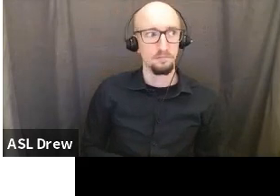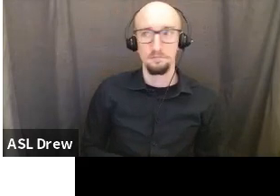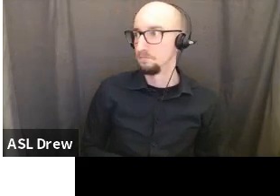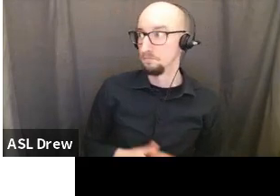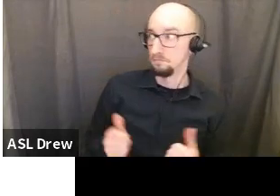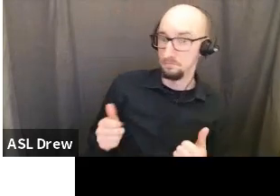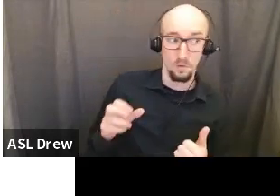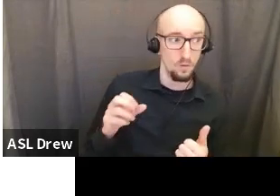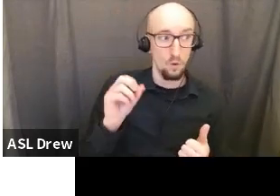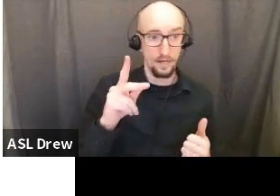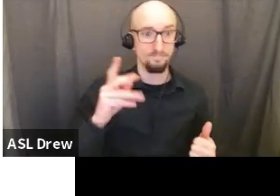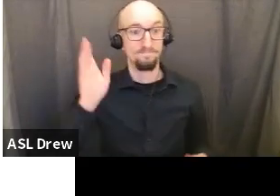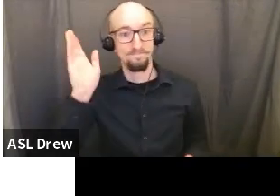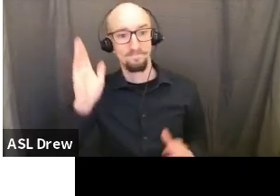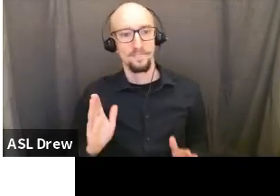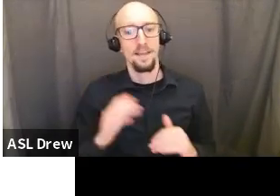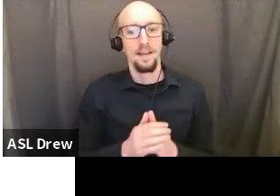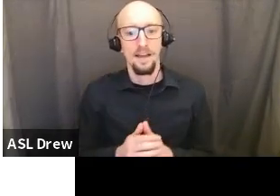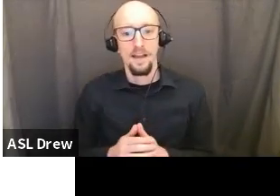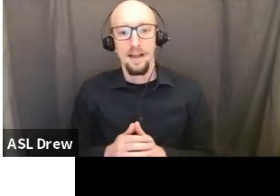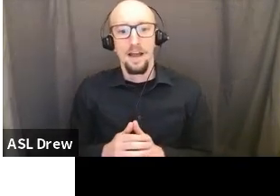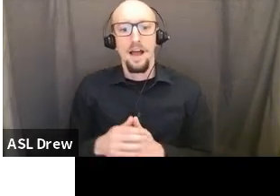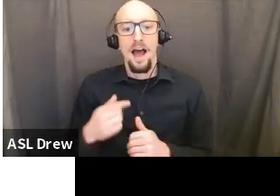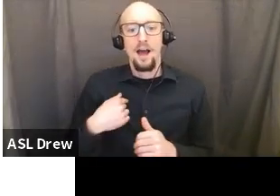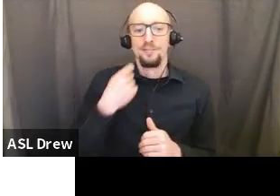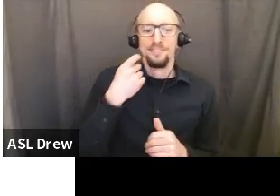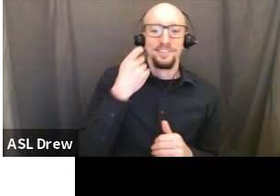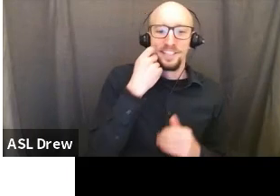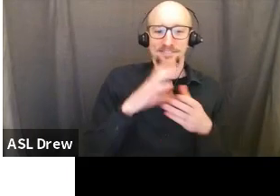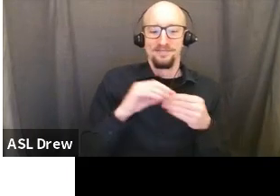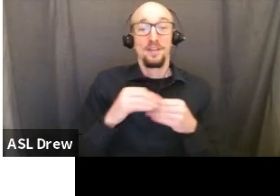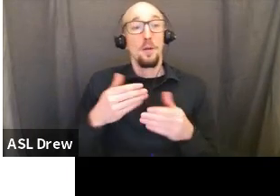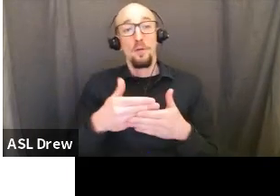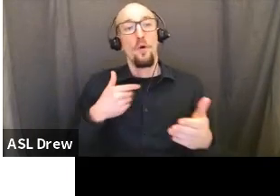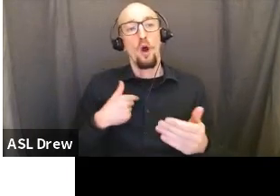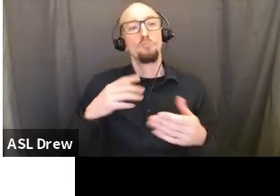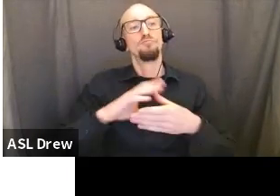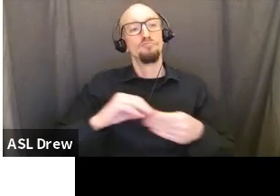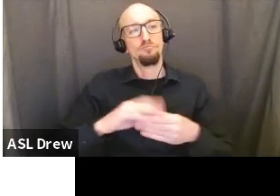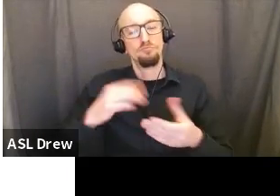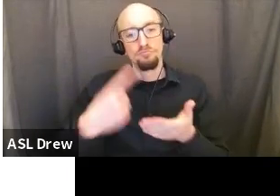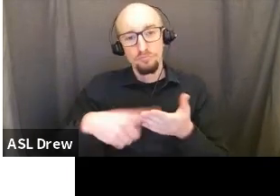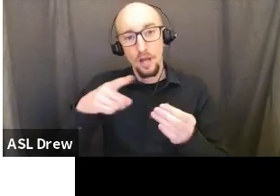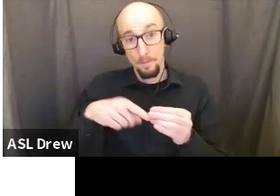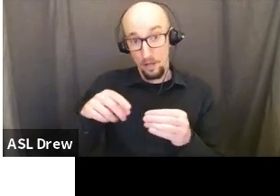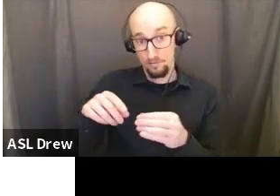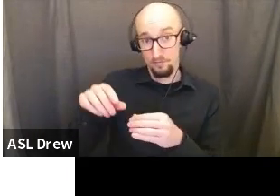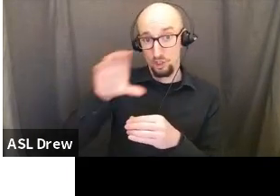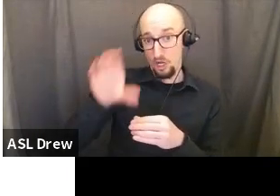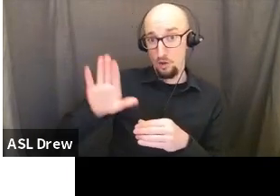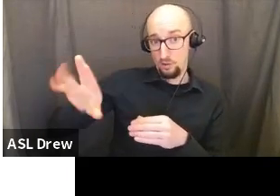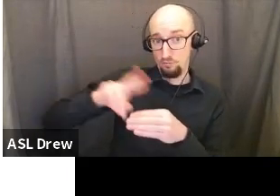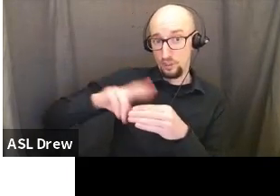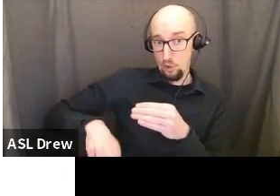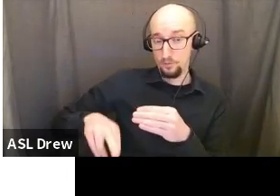okay. So I was just saying that before I talk about the results in Chicago, let me